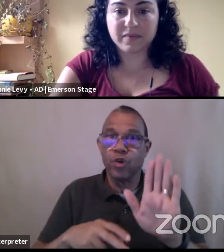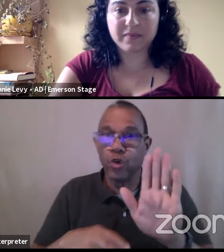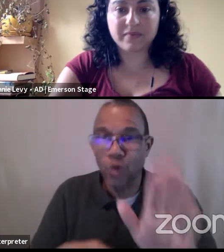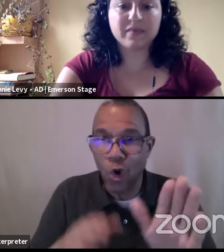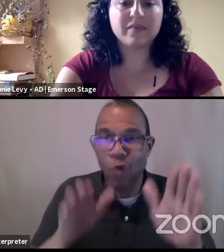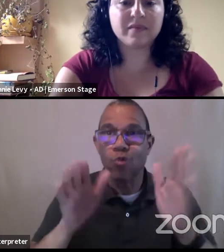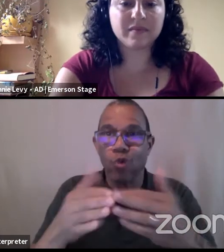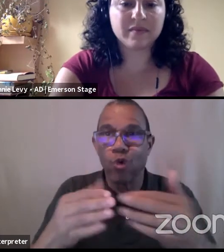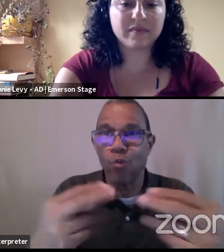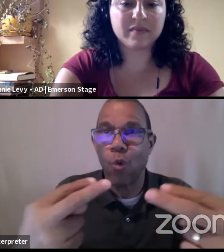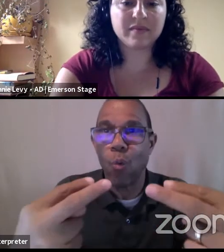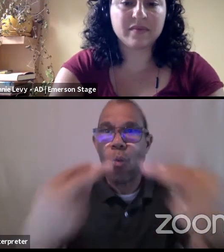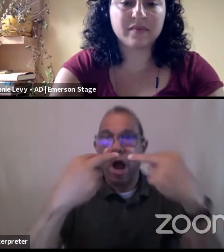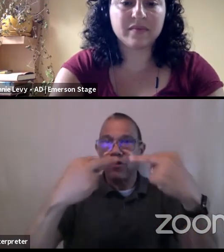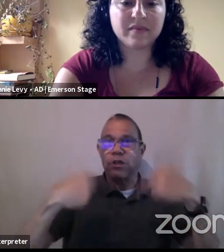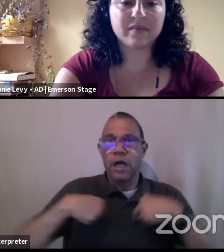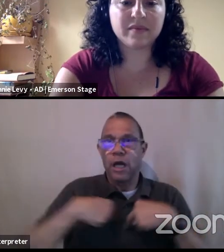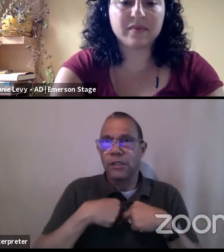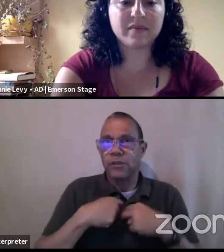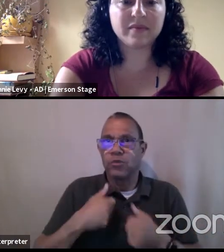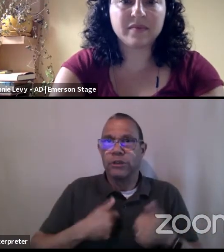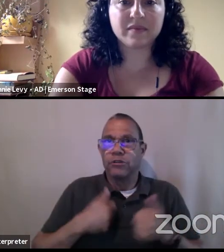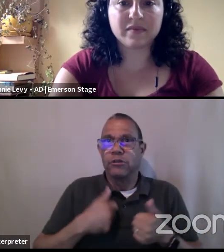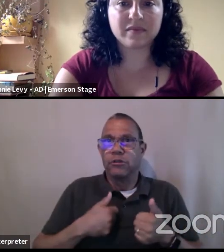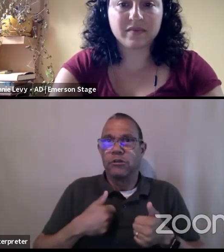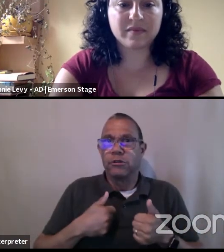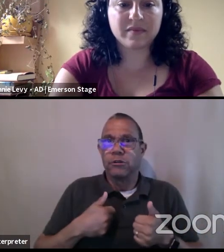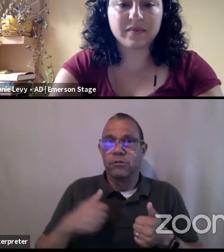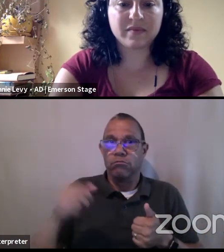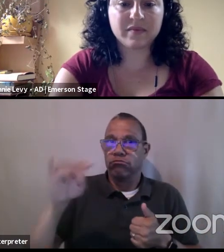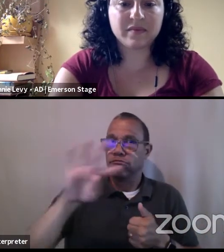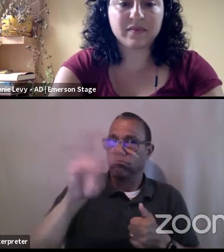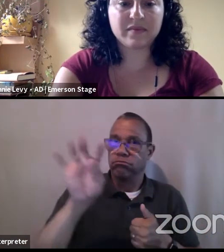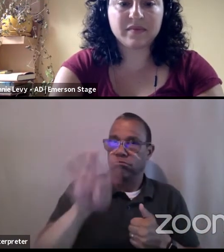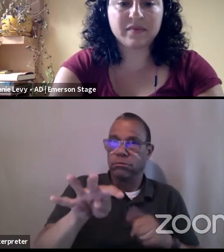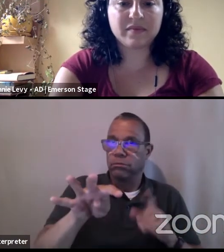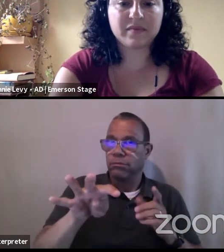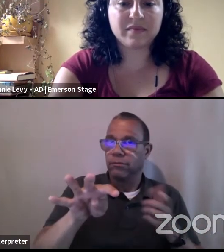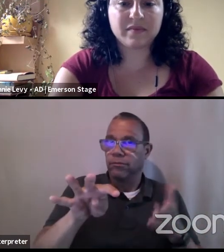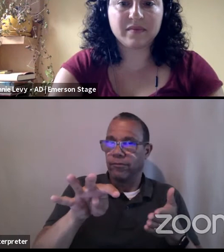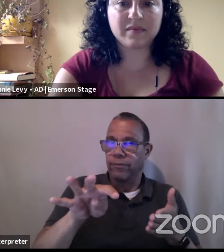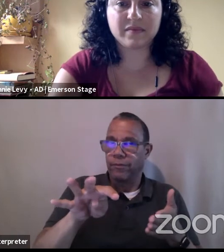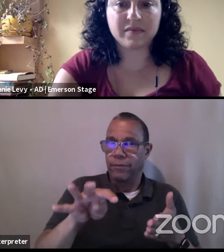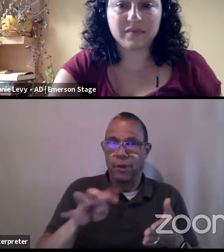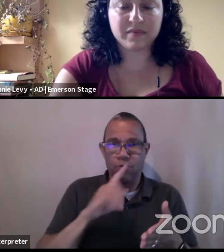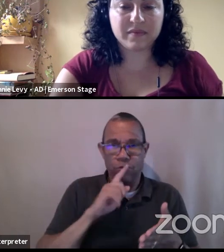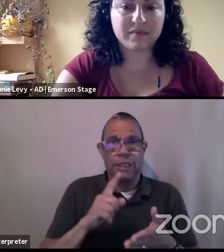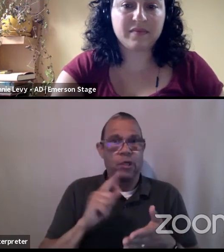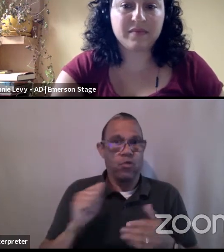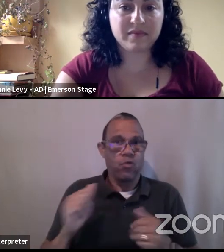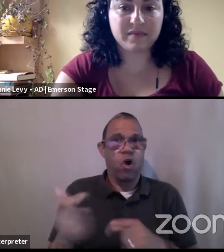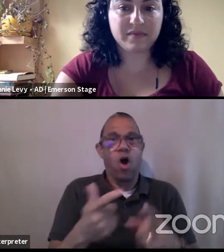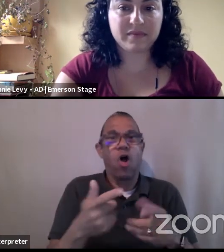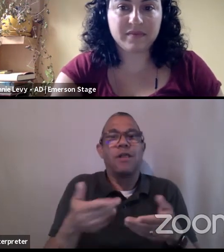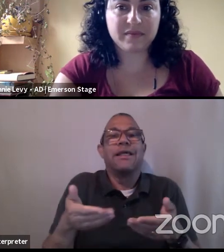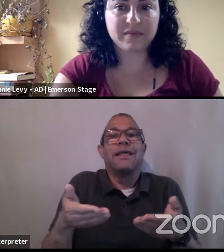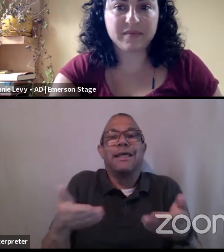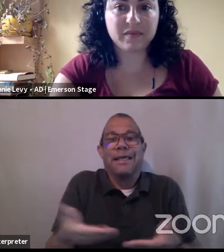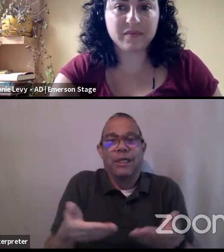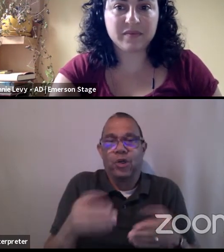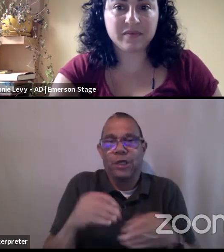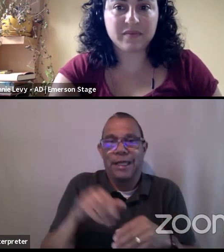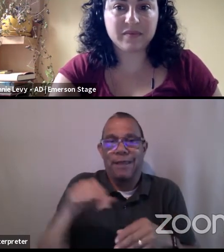watching us? No, we're all part of this. We're all here in this